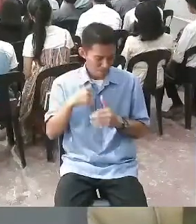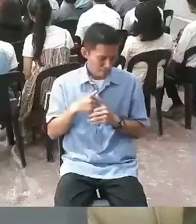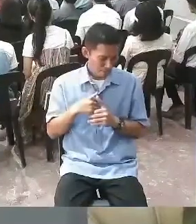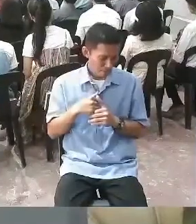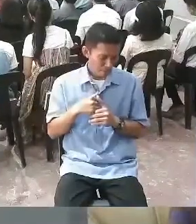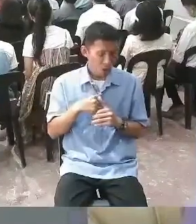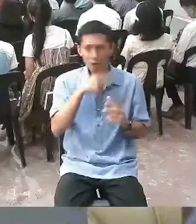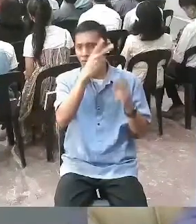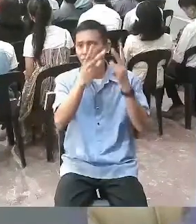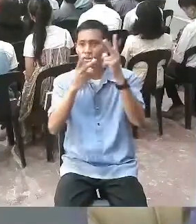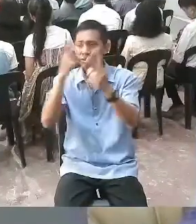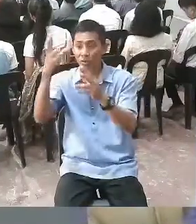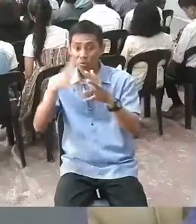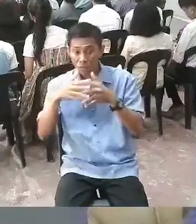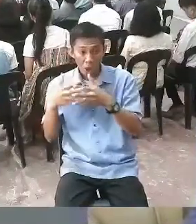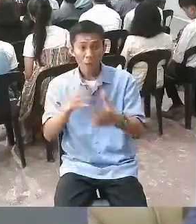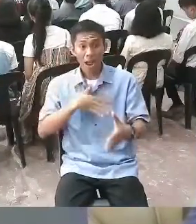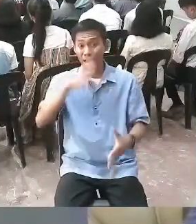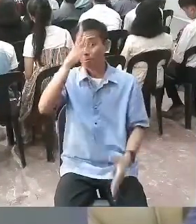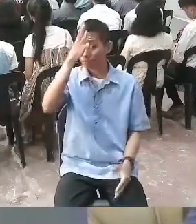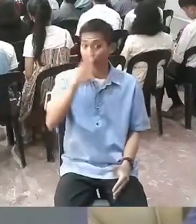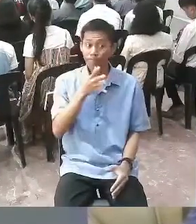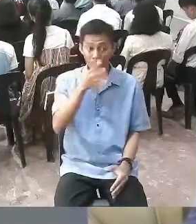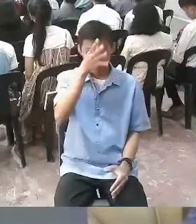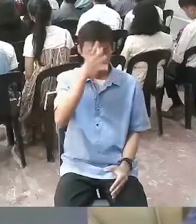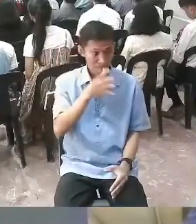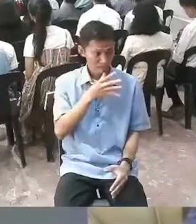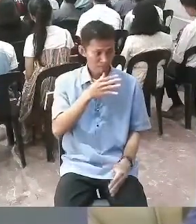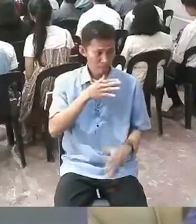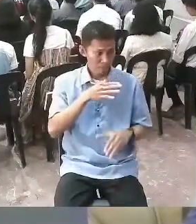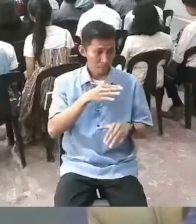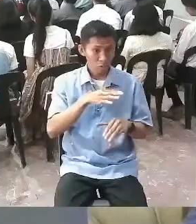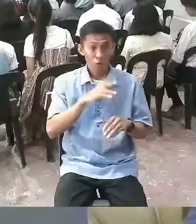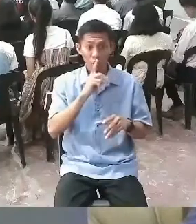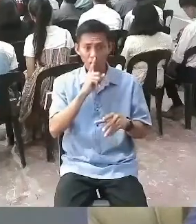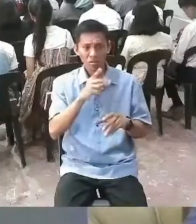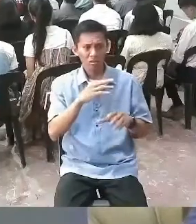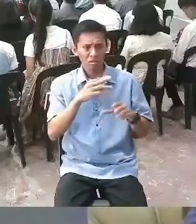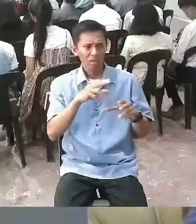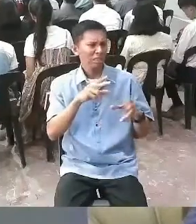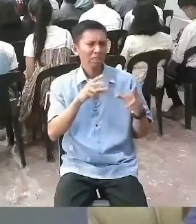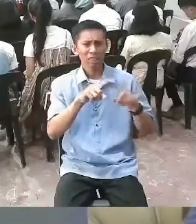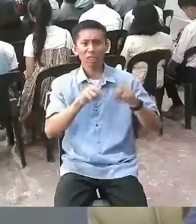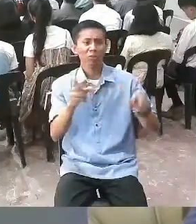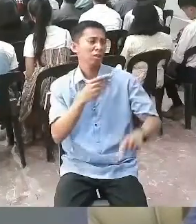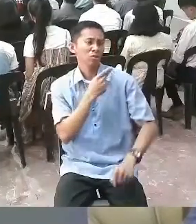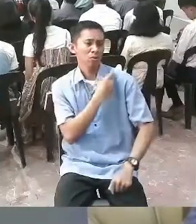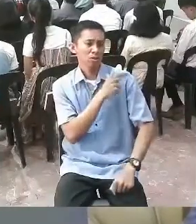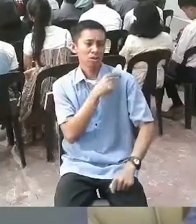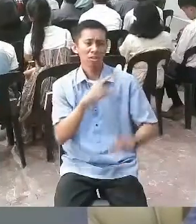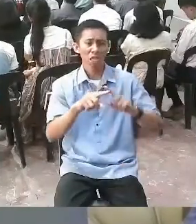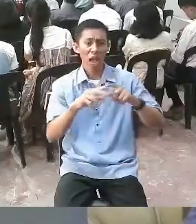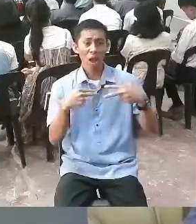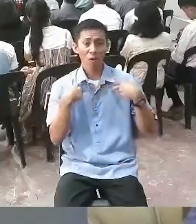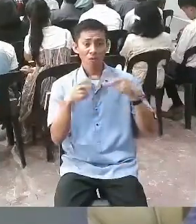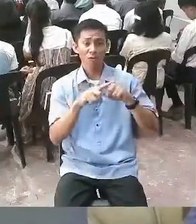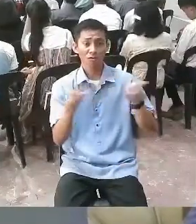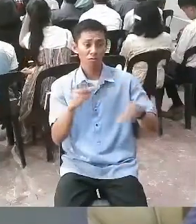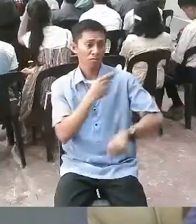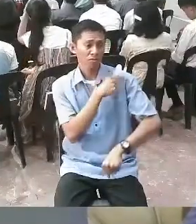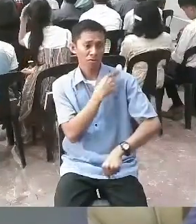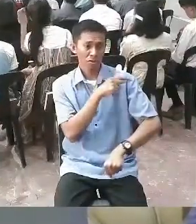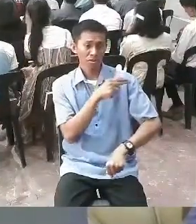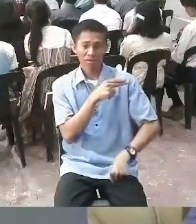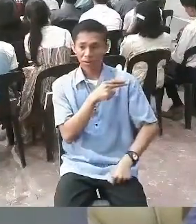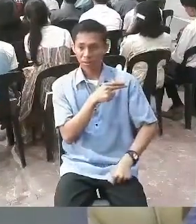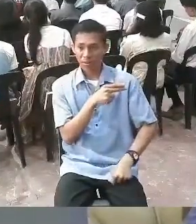Michigan. My parents were what we call Calvinists, okay? And they're